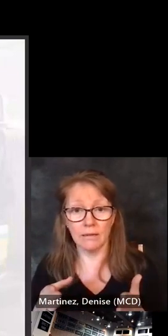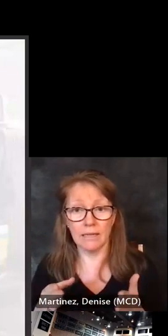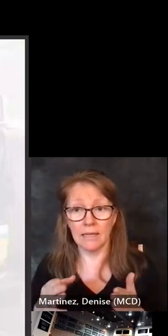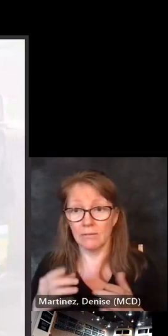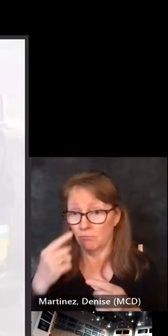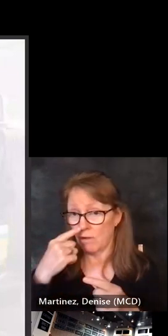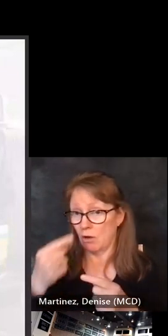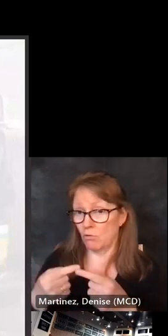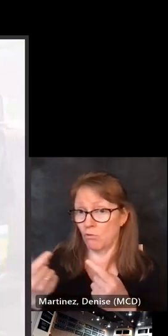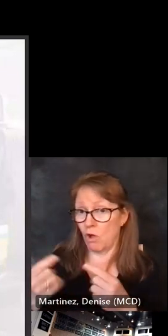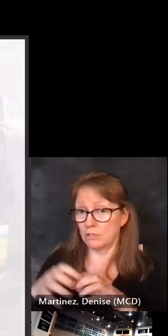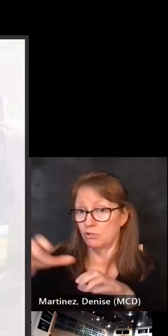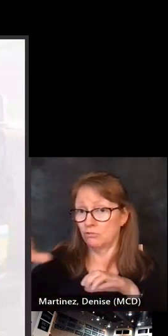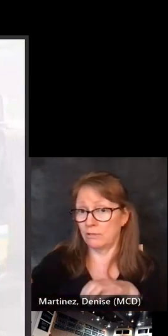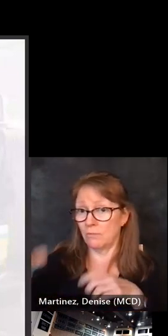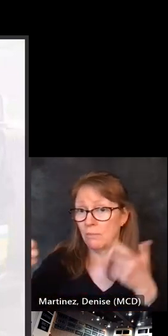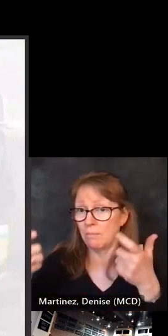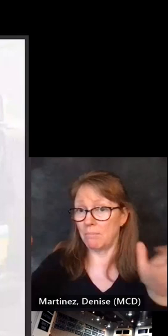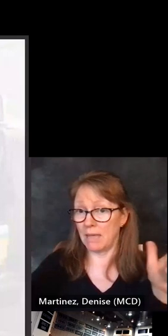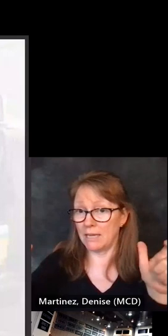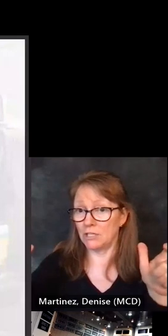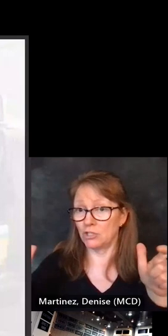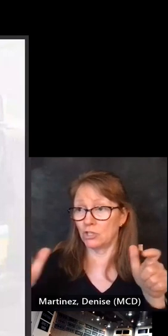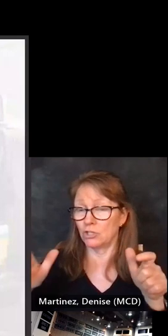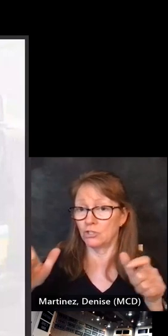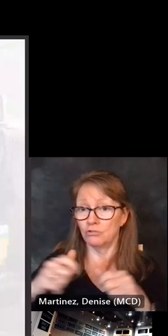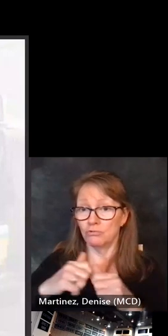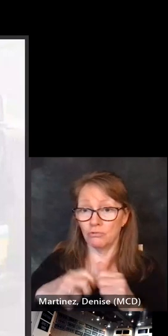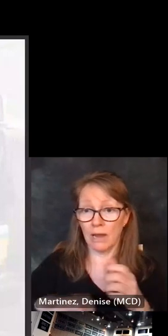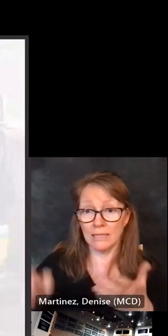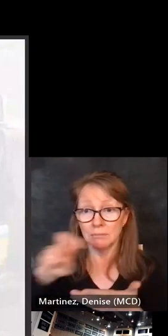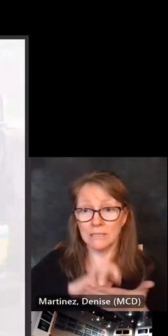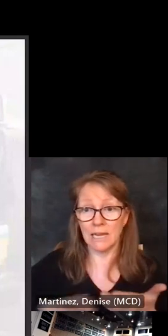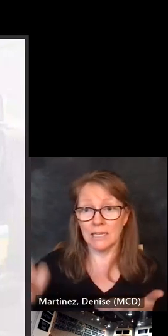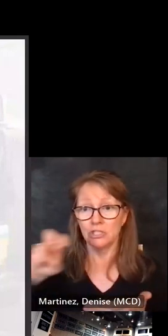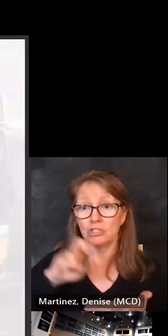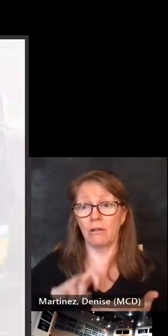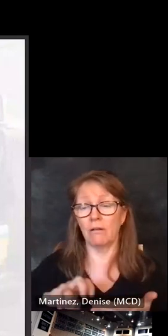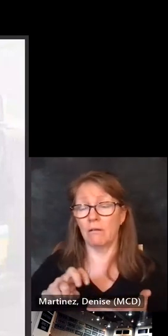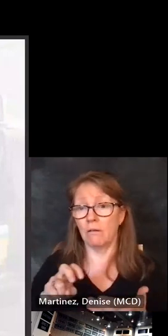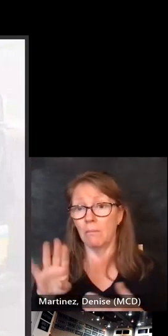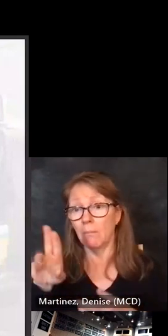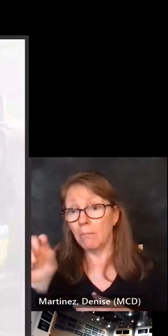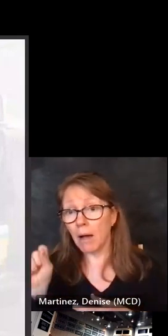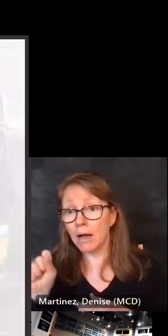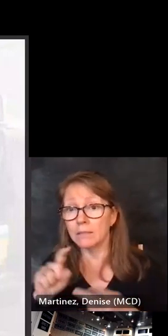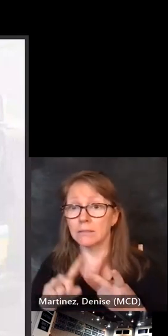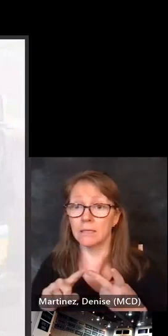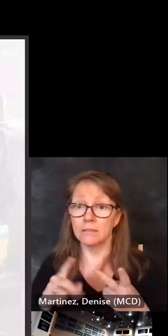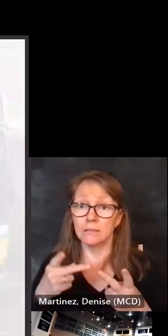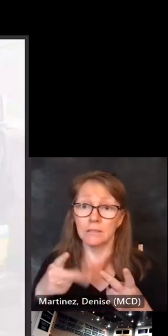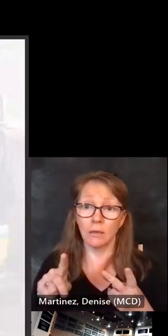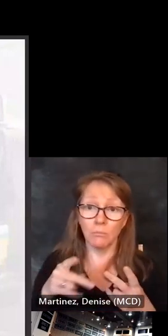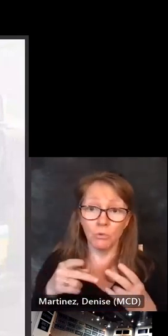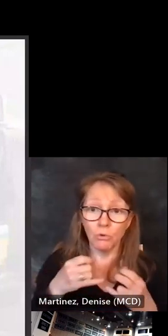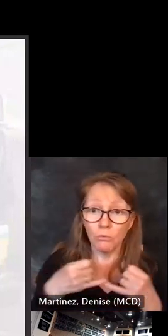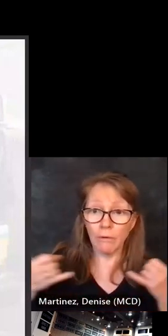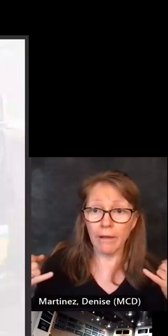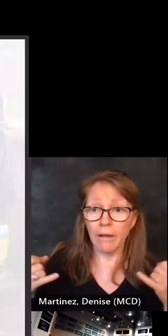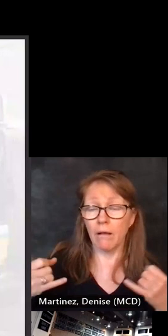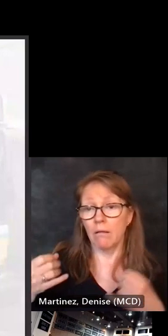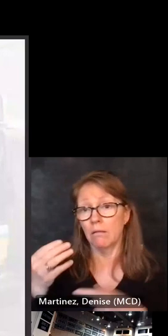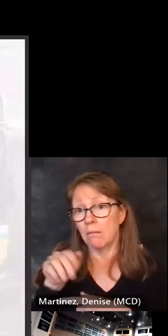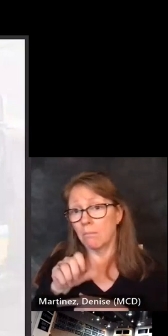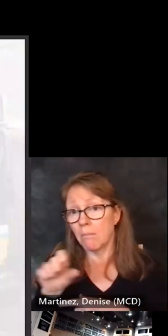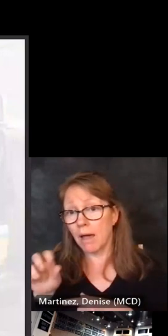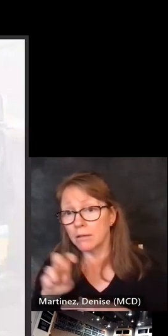from a major transportation hub. Buses everywhere, commuter rail, Orange Line running into the mass transit in